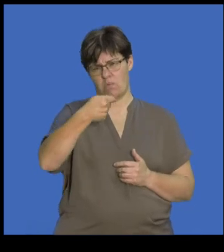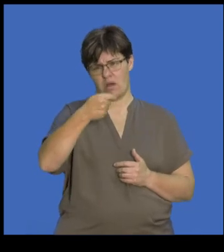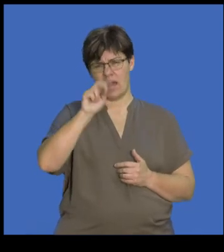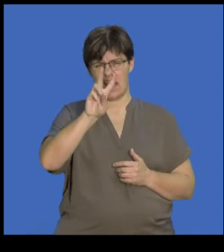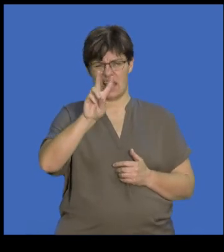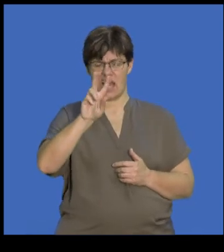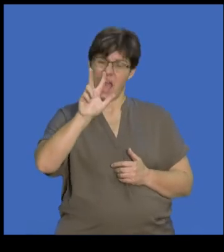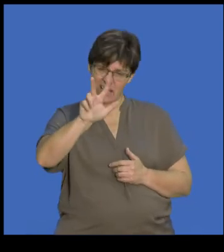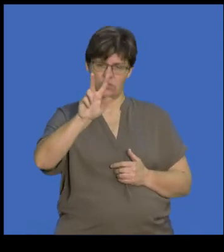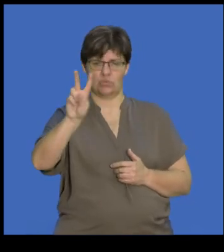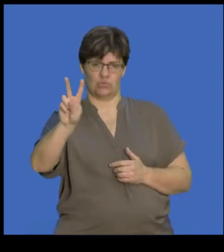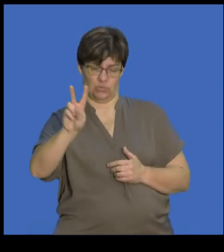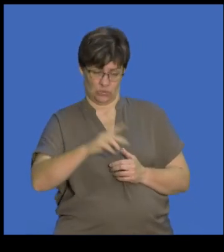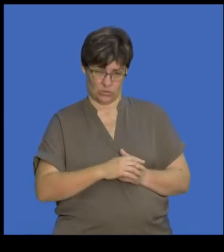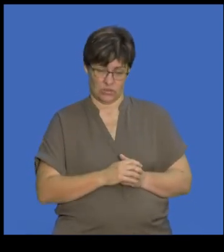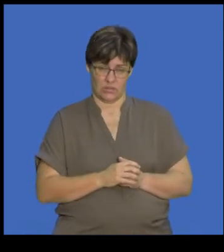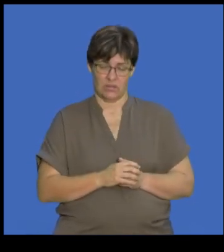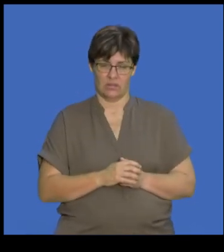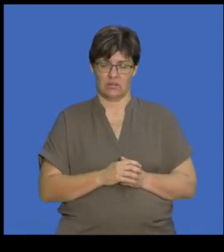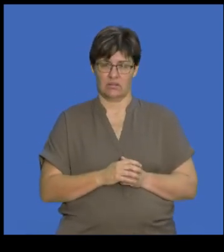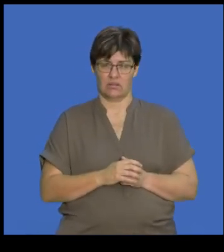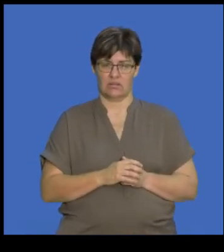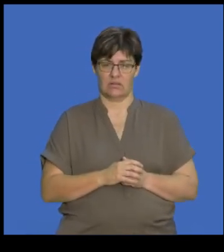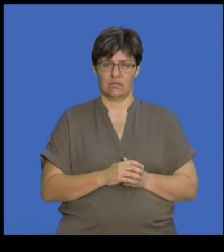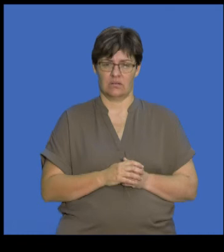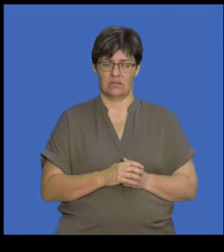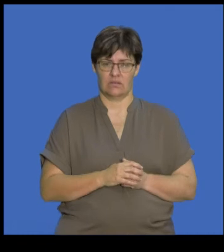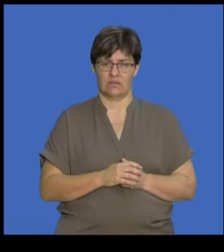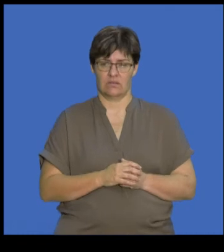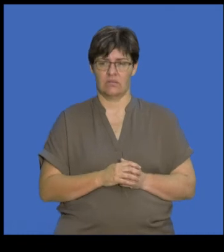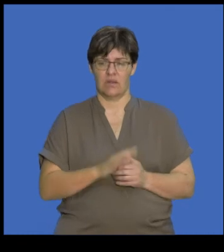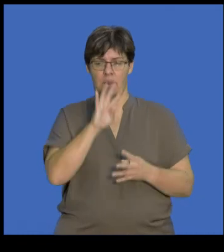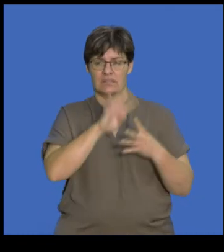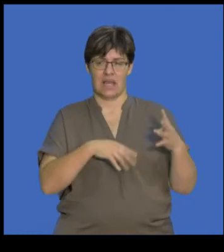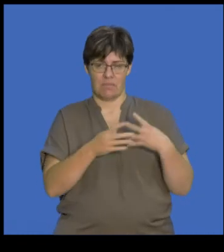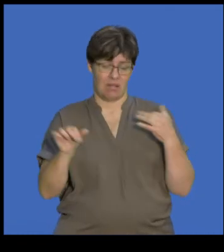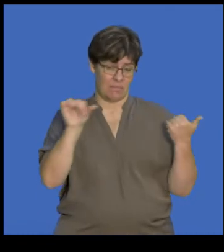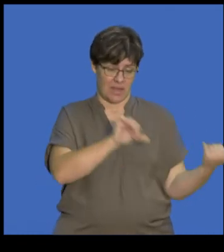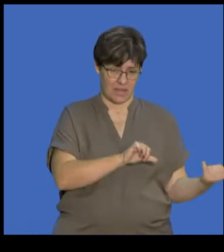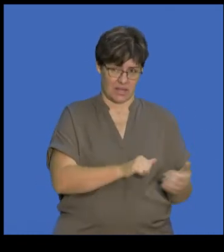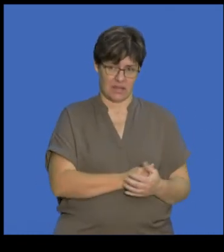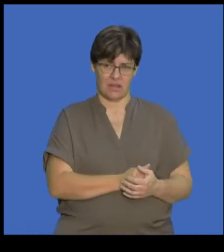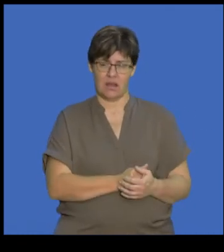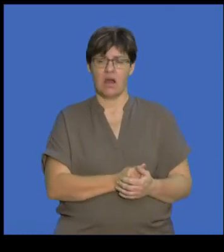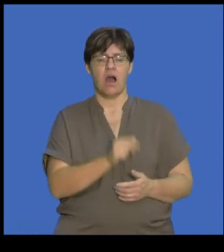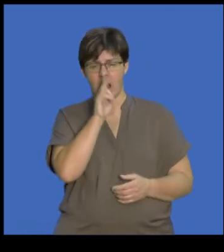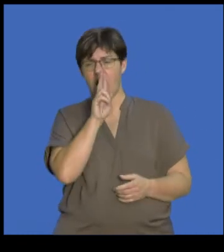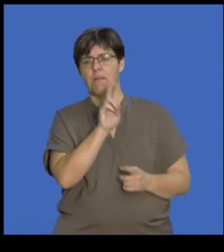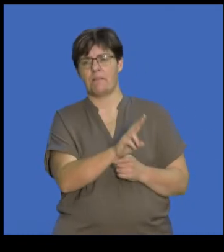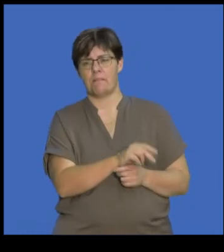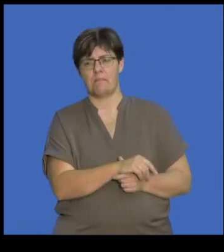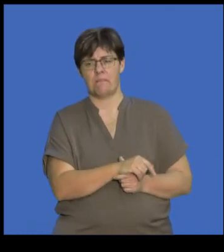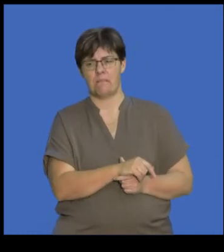0,82, right? So if we go back to the table, we would actually realize that